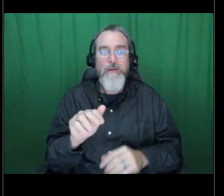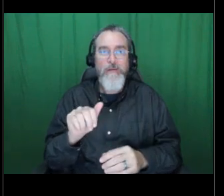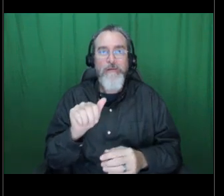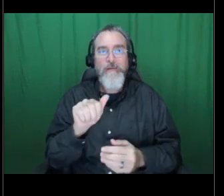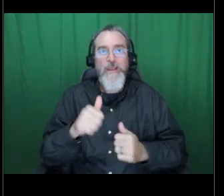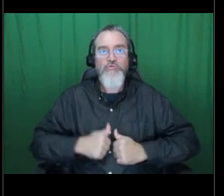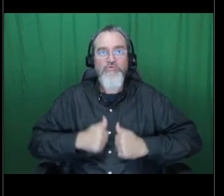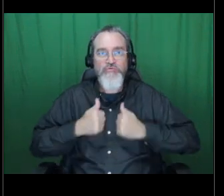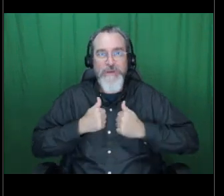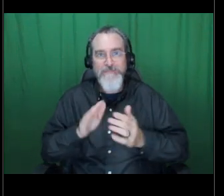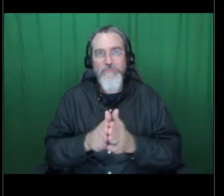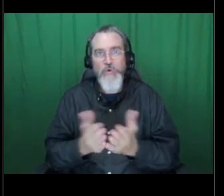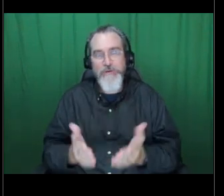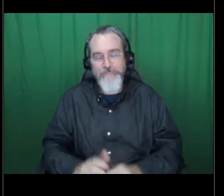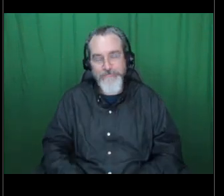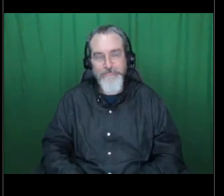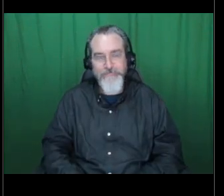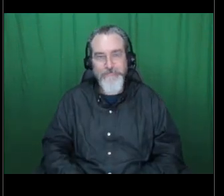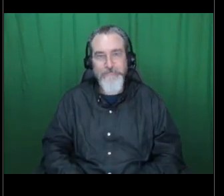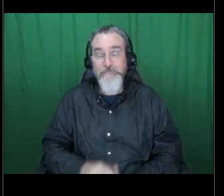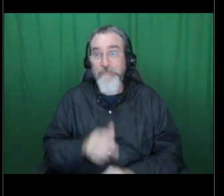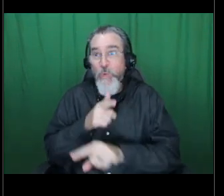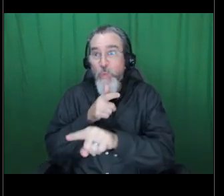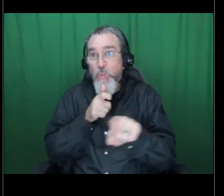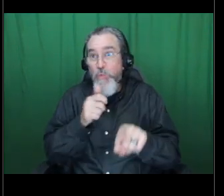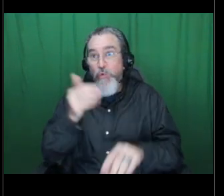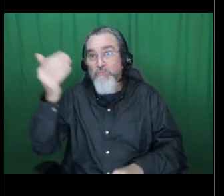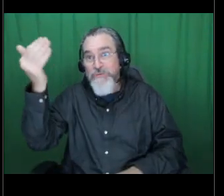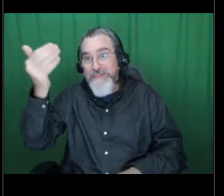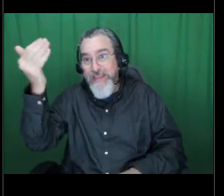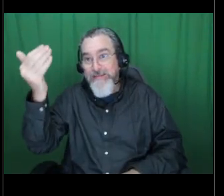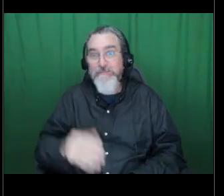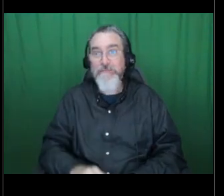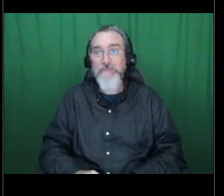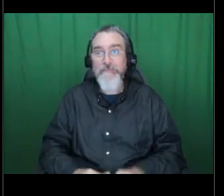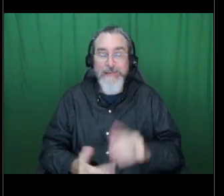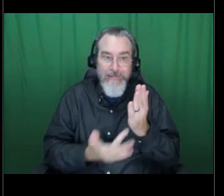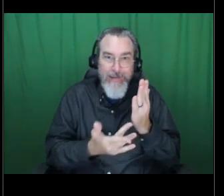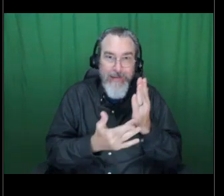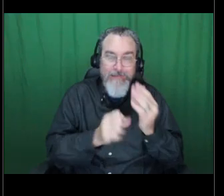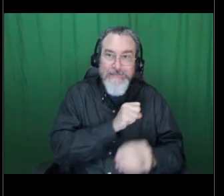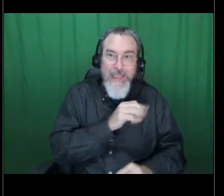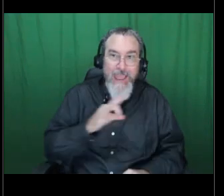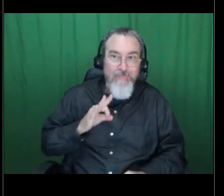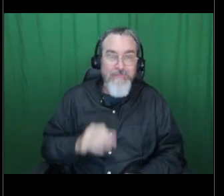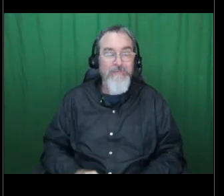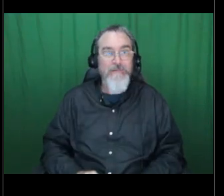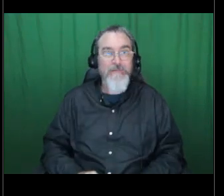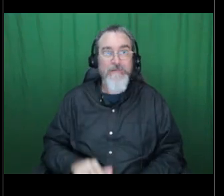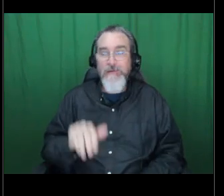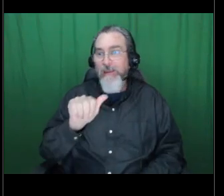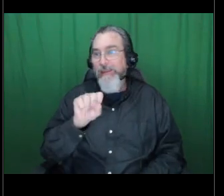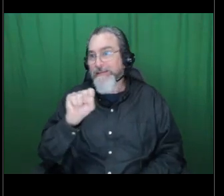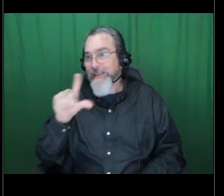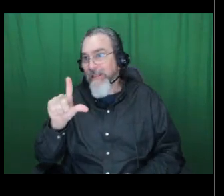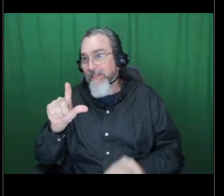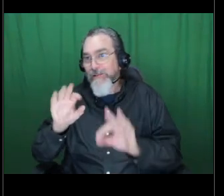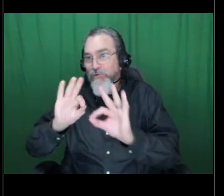We would like to thank our presenters, our technical staff, our ASL